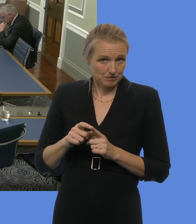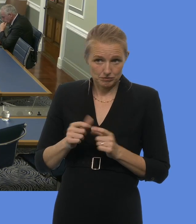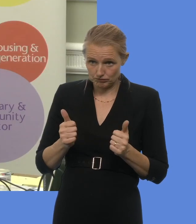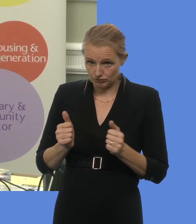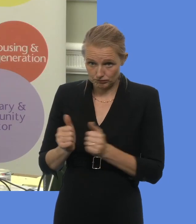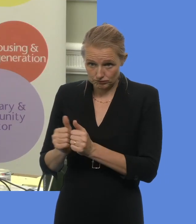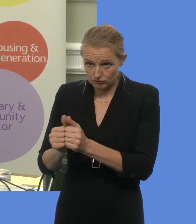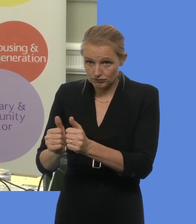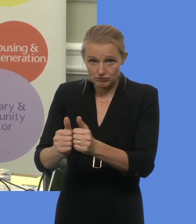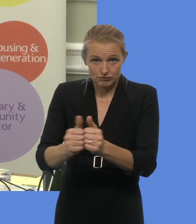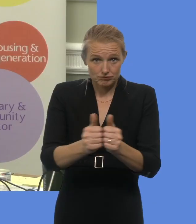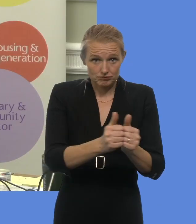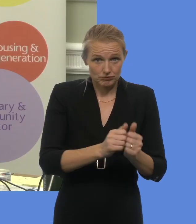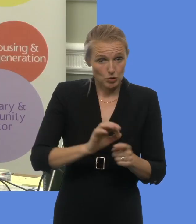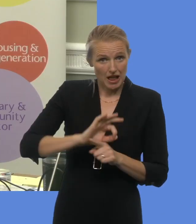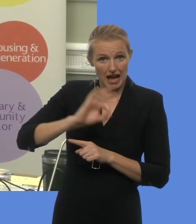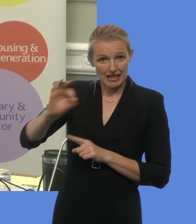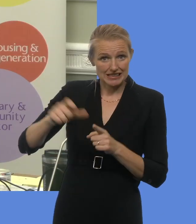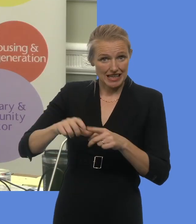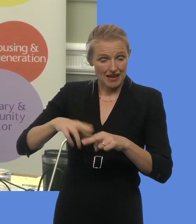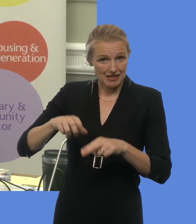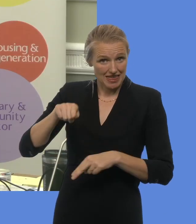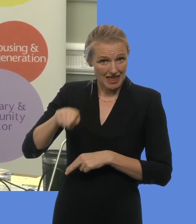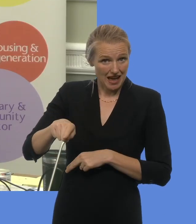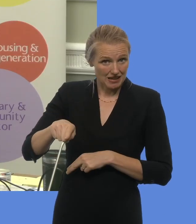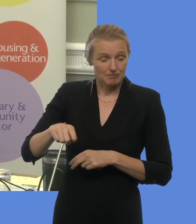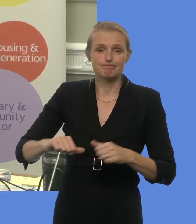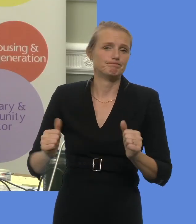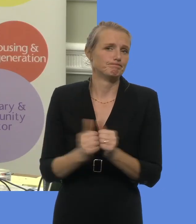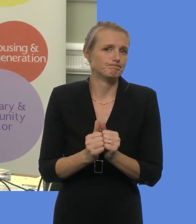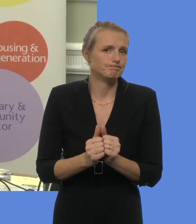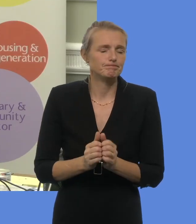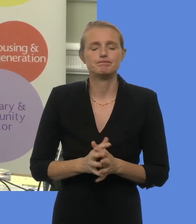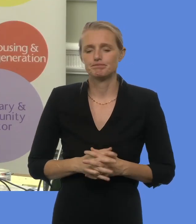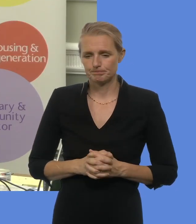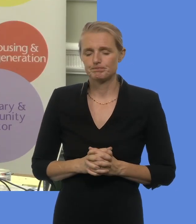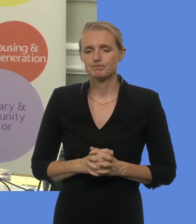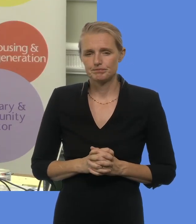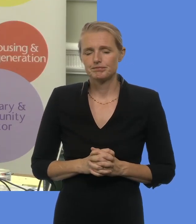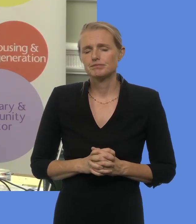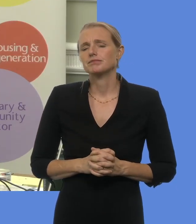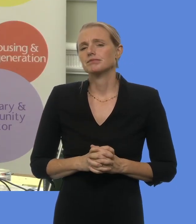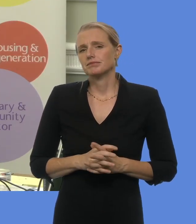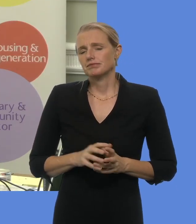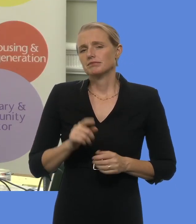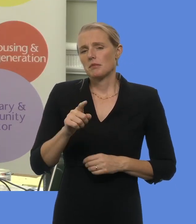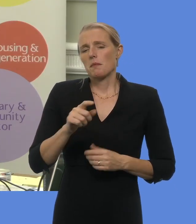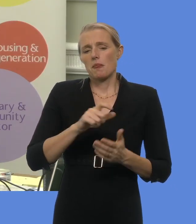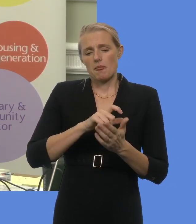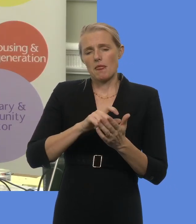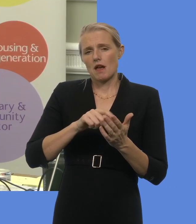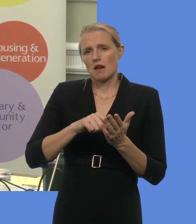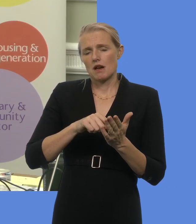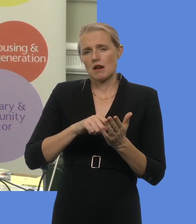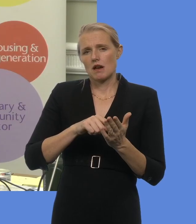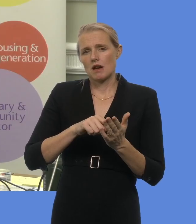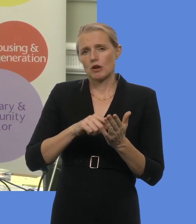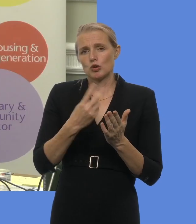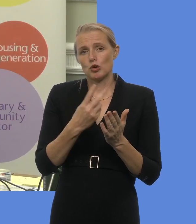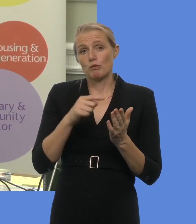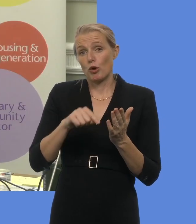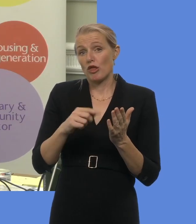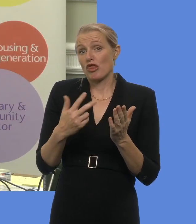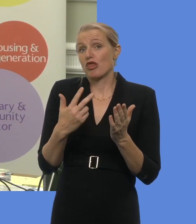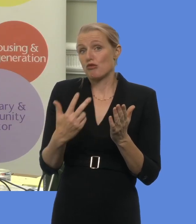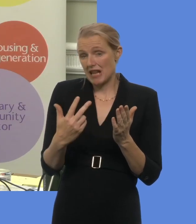members content for us to ask the department that? Yep, great. Thank you. And then in part 3, so 2.3,